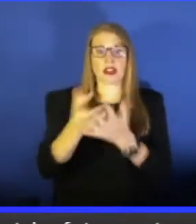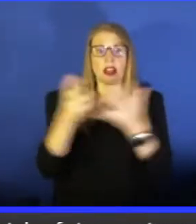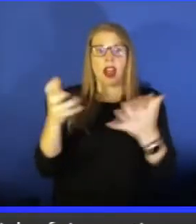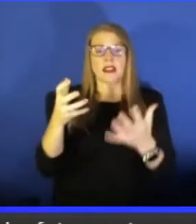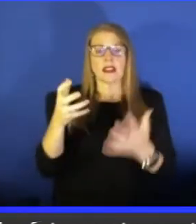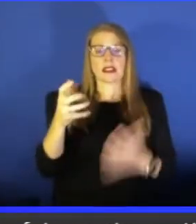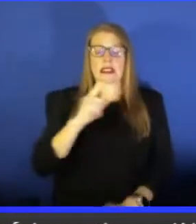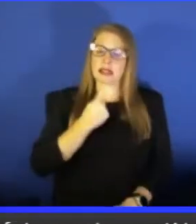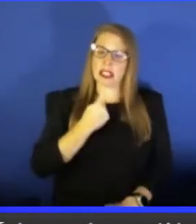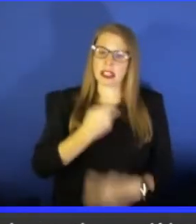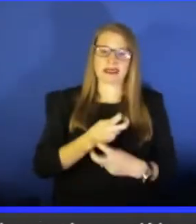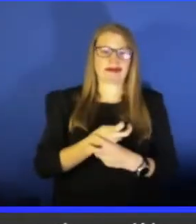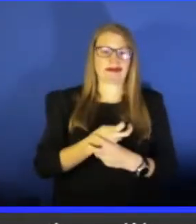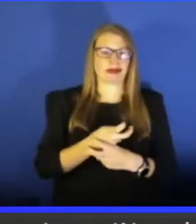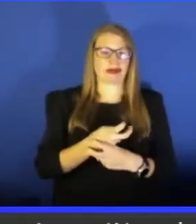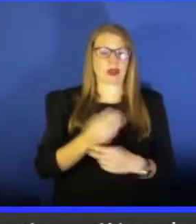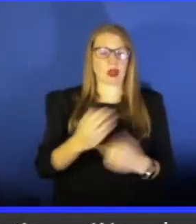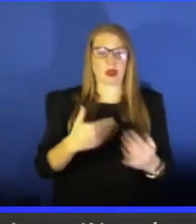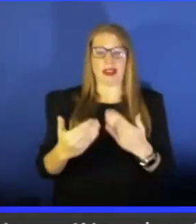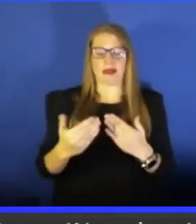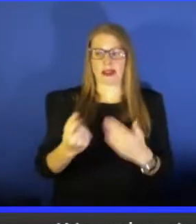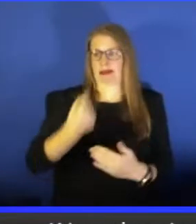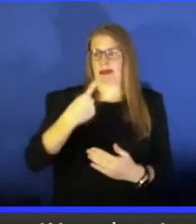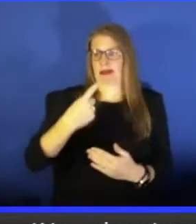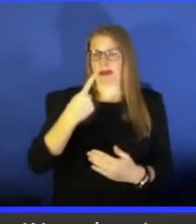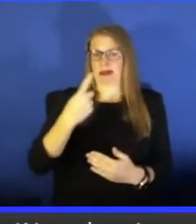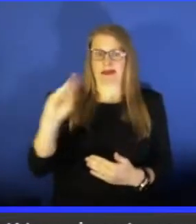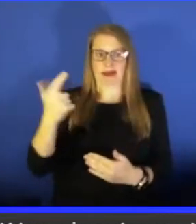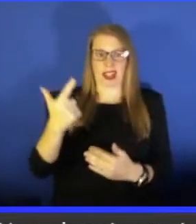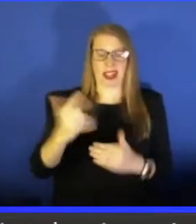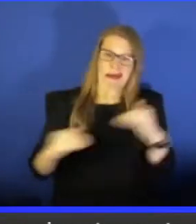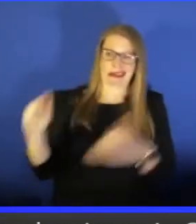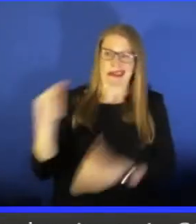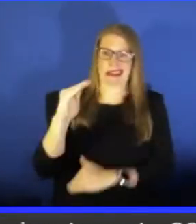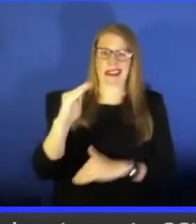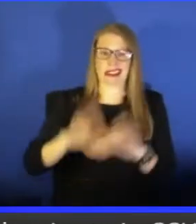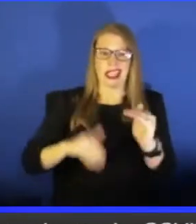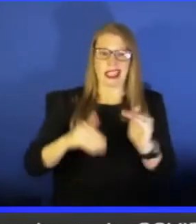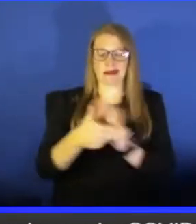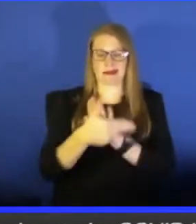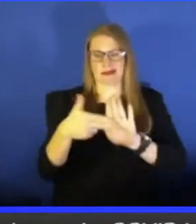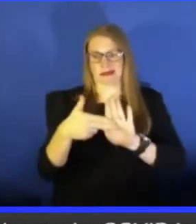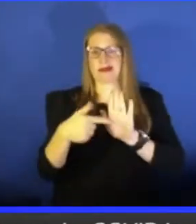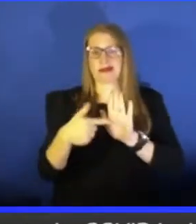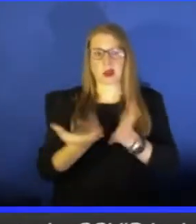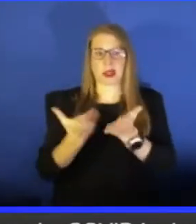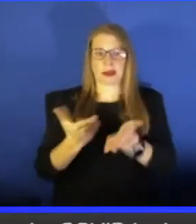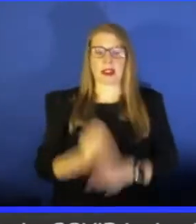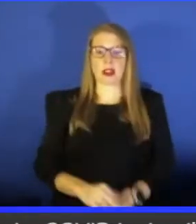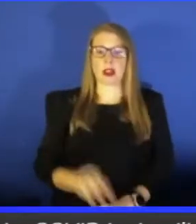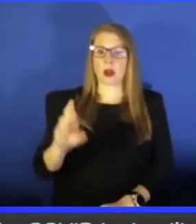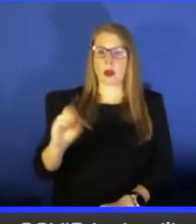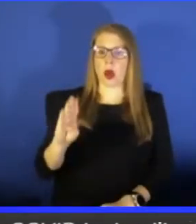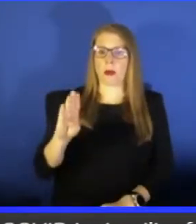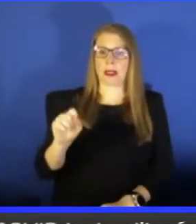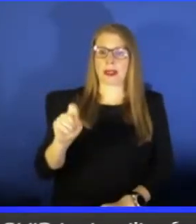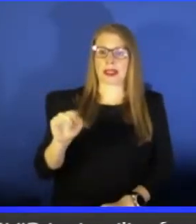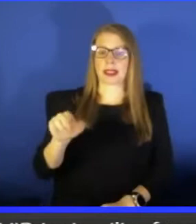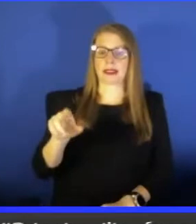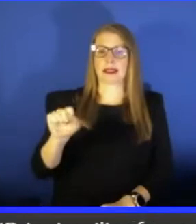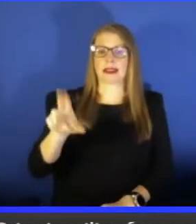Really well said. Dr. Silver, what are you seeing as far as phone calls to the Poison Control Center? Anything over the counter that parents need to be